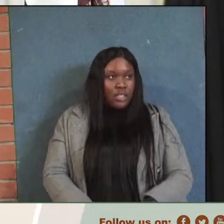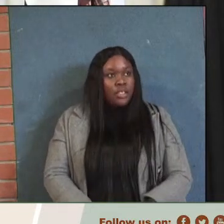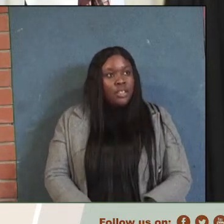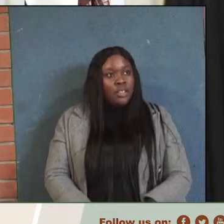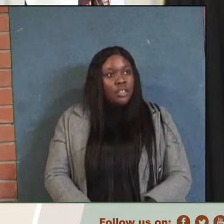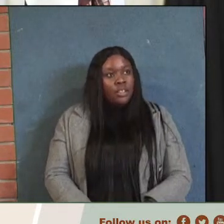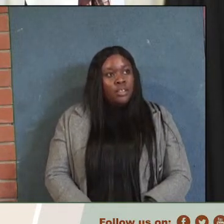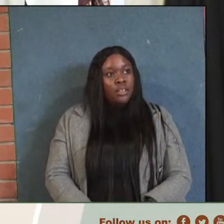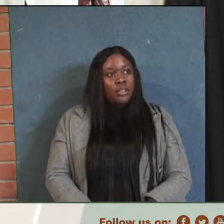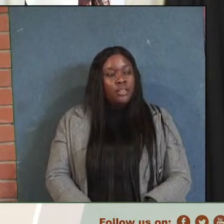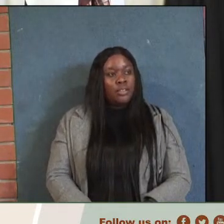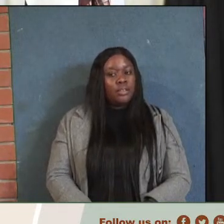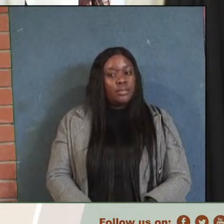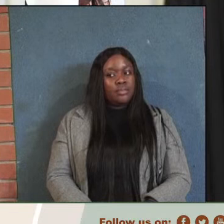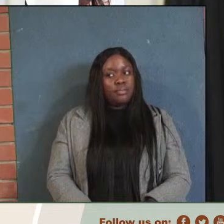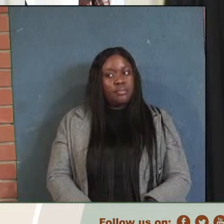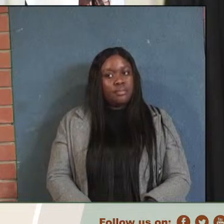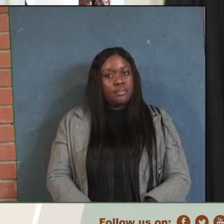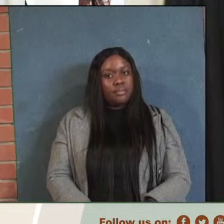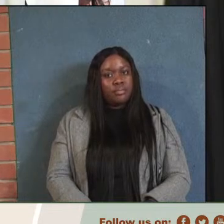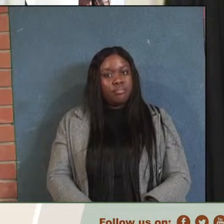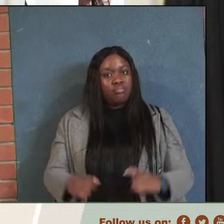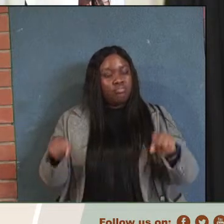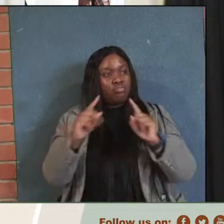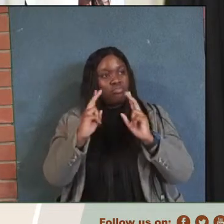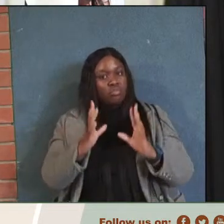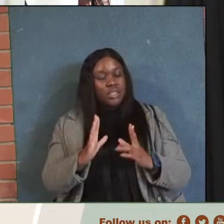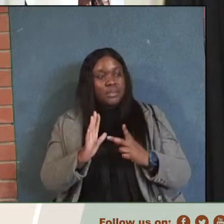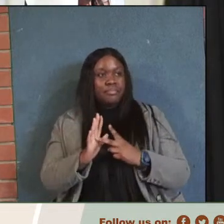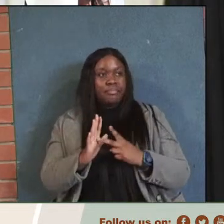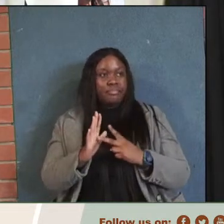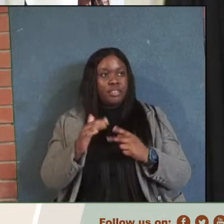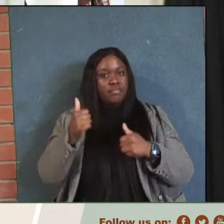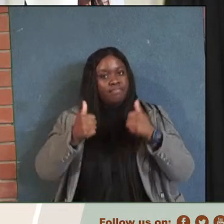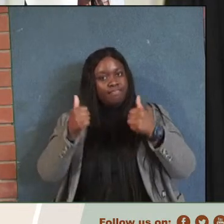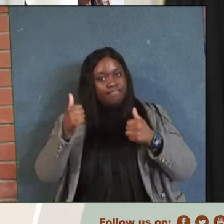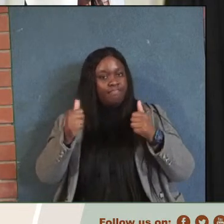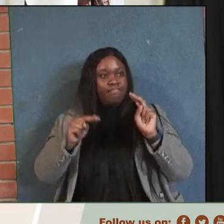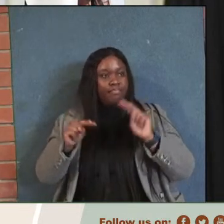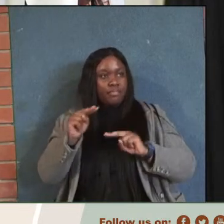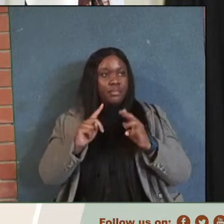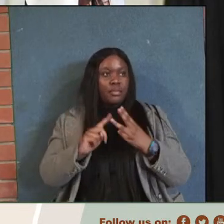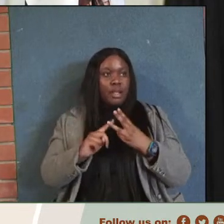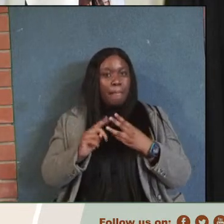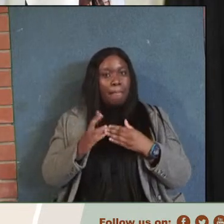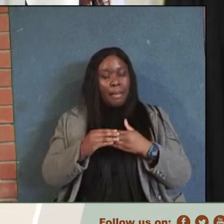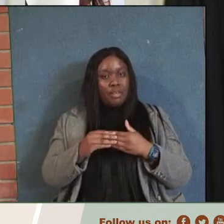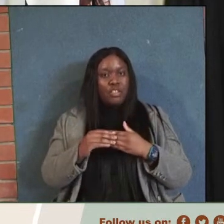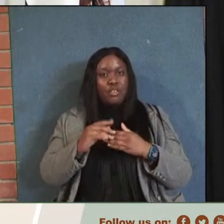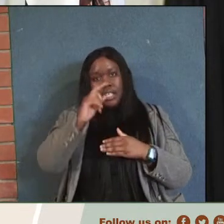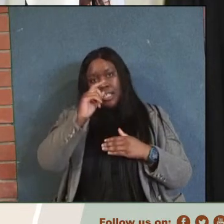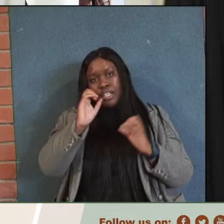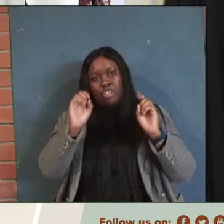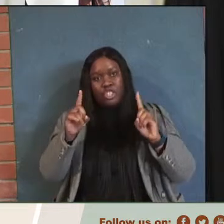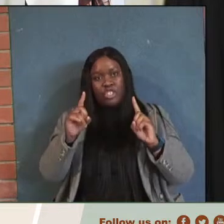The very presence of the distinguished guests, presiding officers, and members of the education portfolio